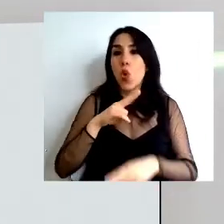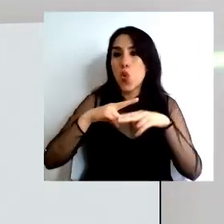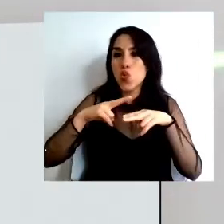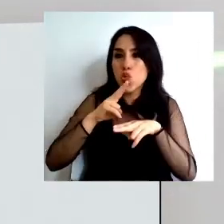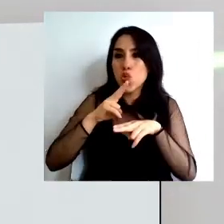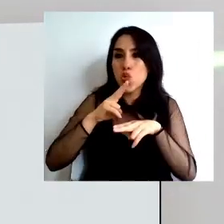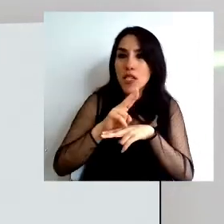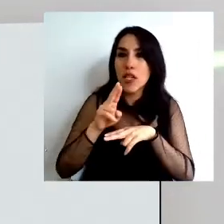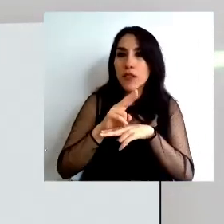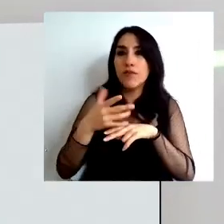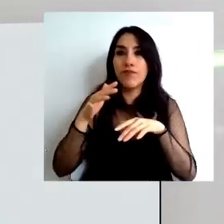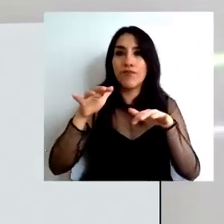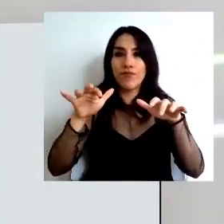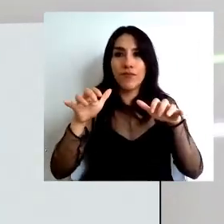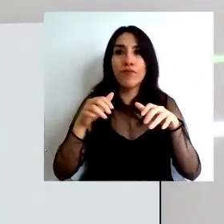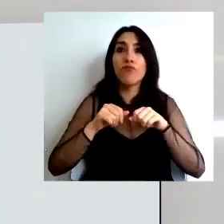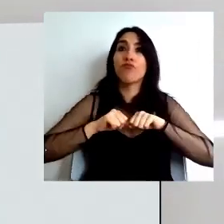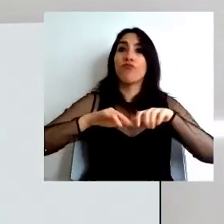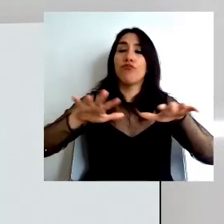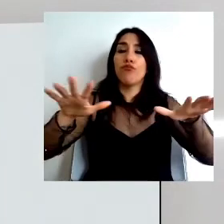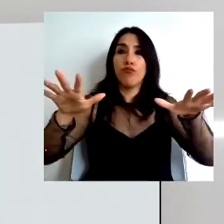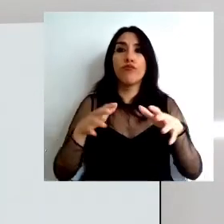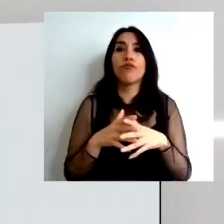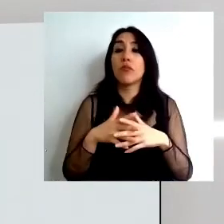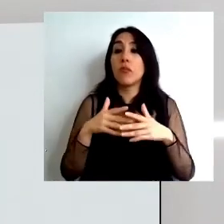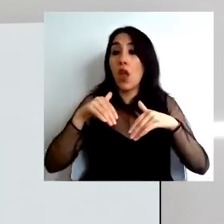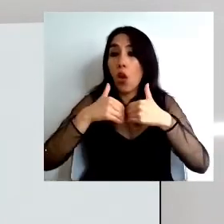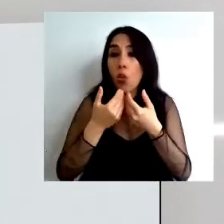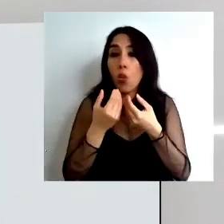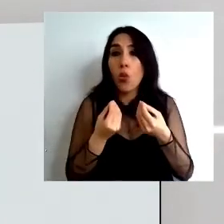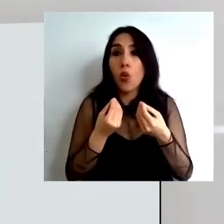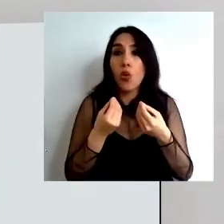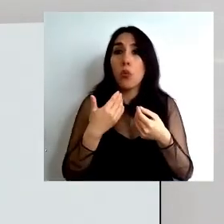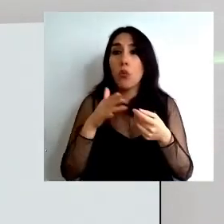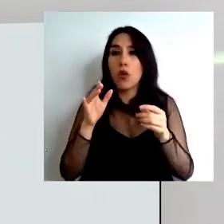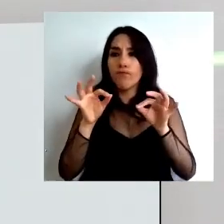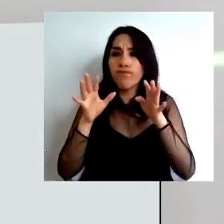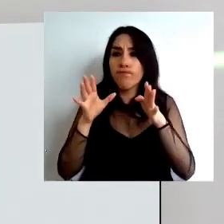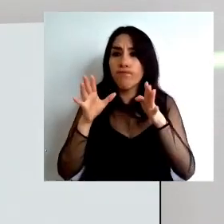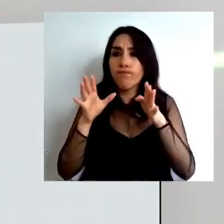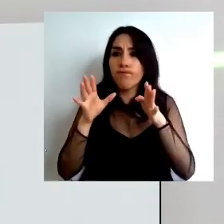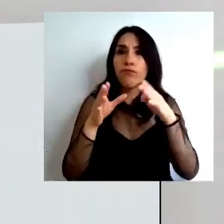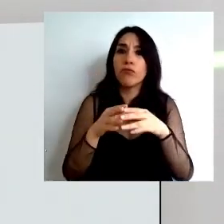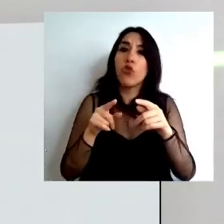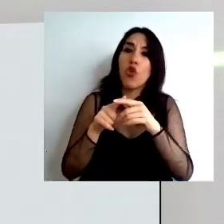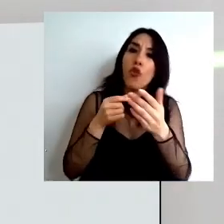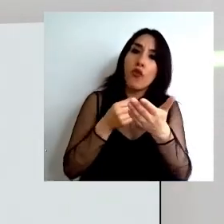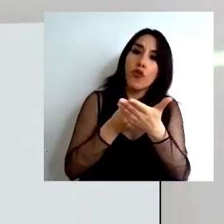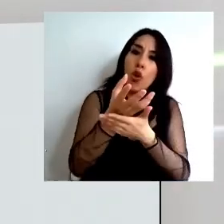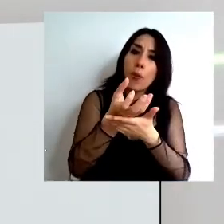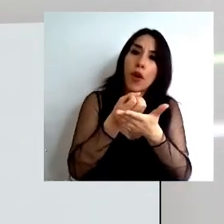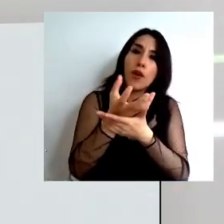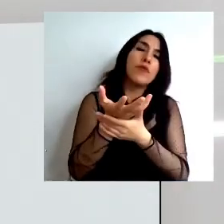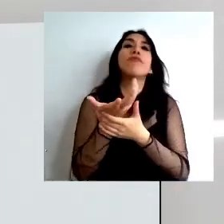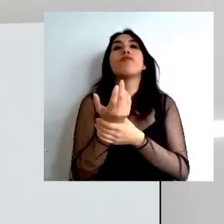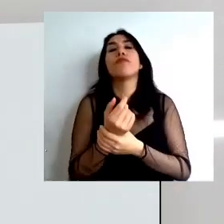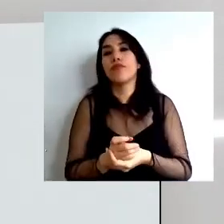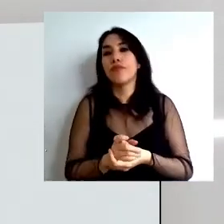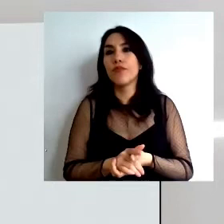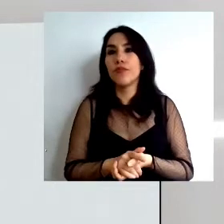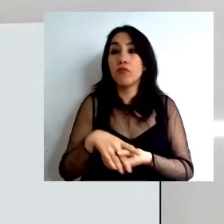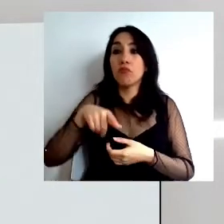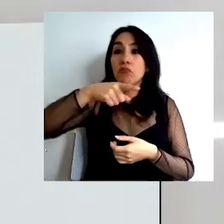also for the production. So what we do is we do the simplification process instead of